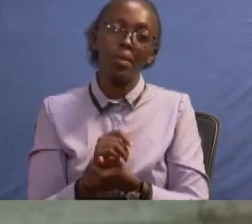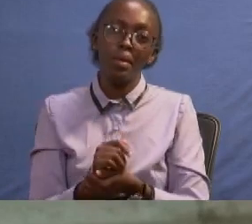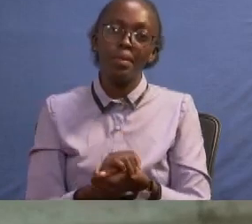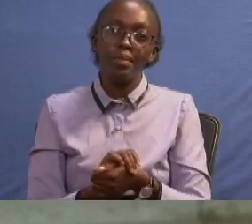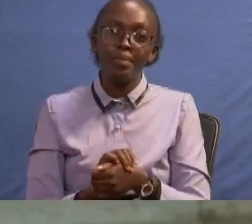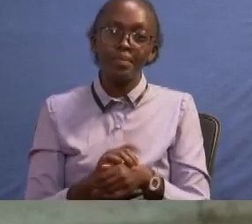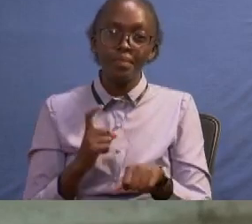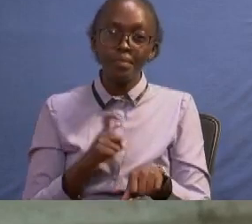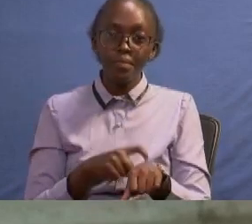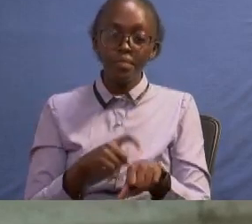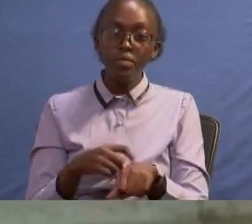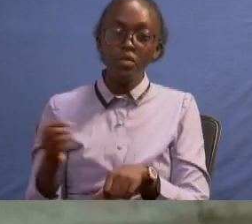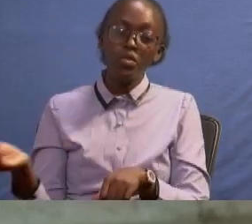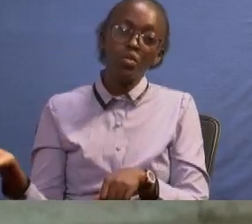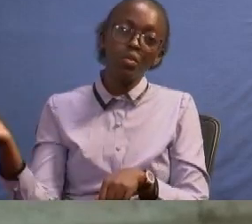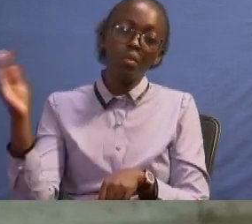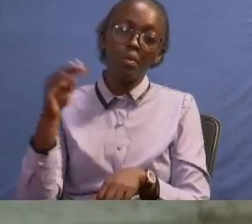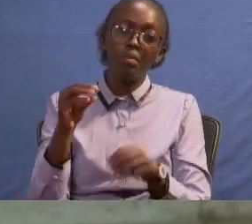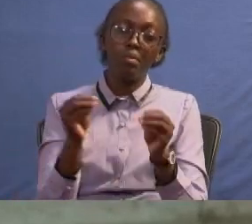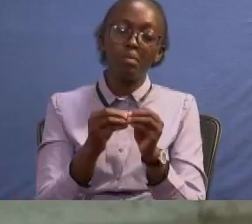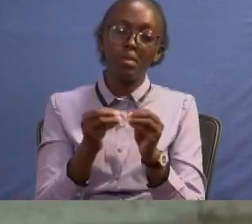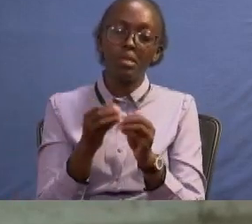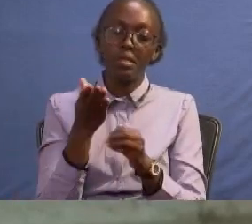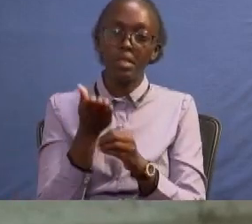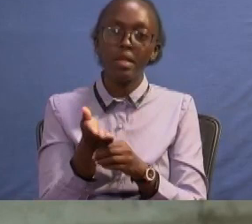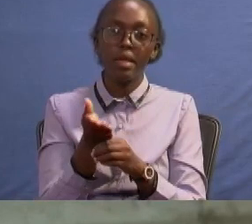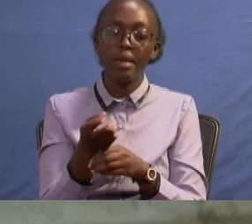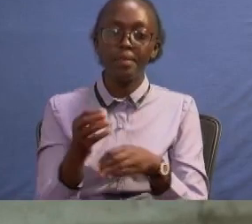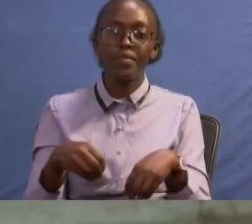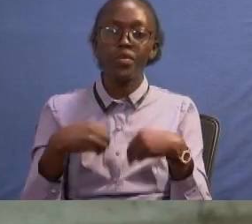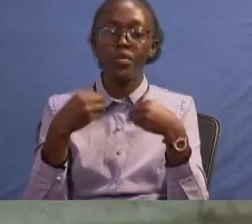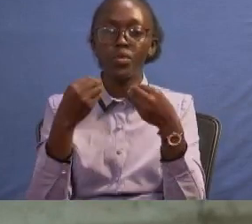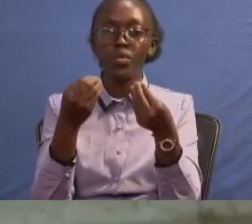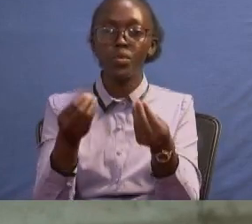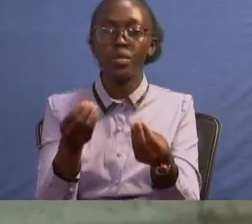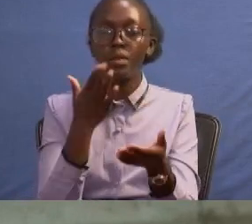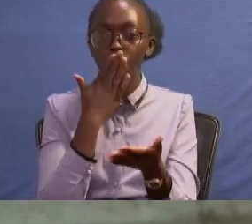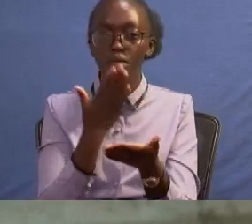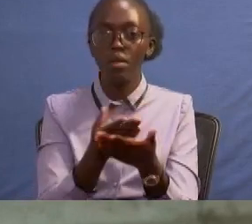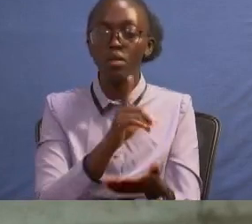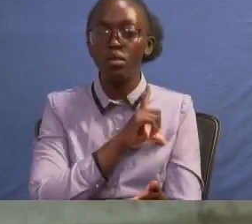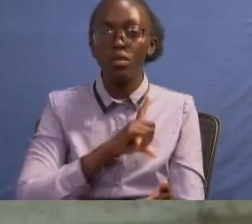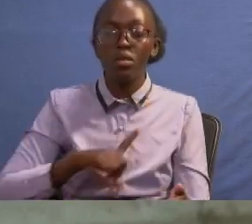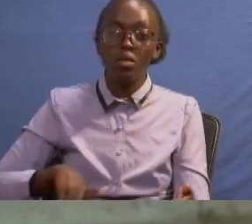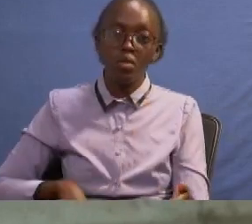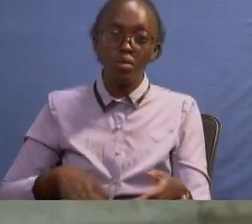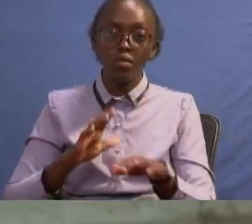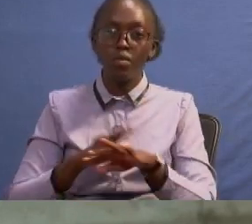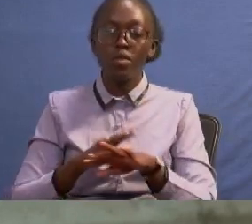As we gather here today to give thanks to the Lord for his goodness